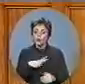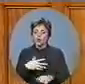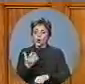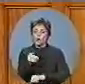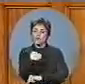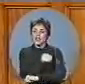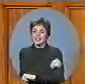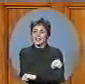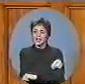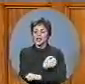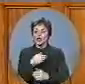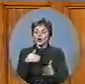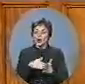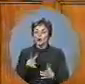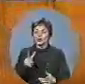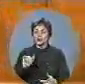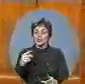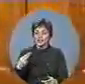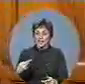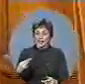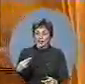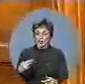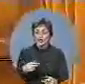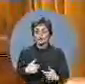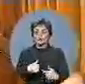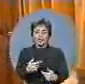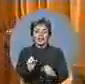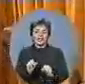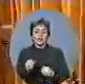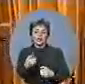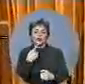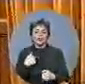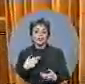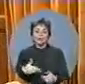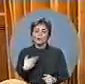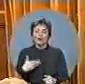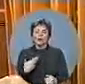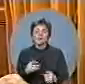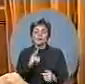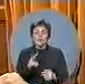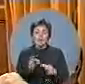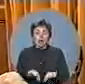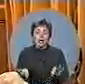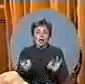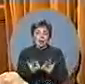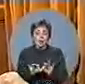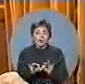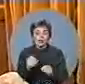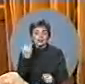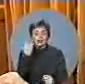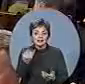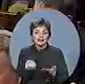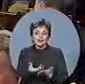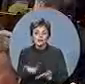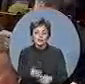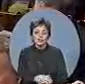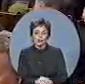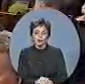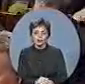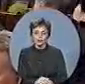regards to HIV/AIDS research? The Honourable the Minister of International Cooperation.